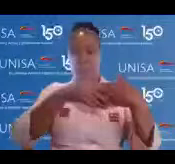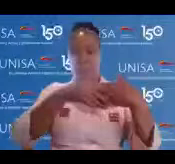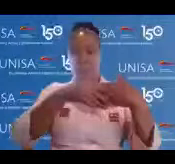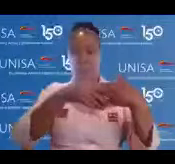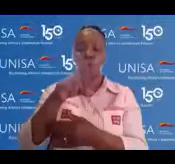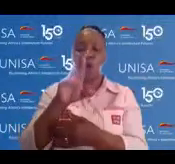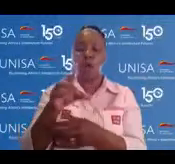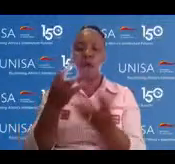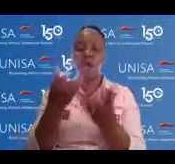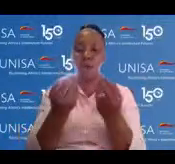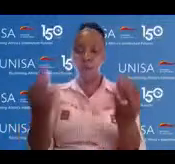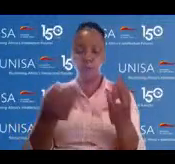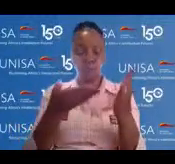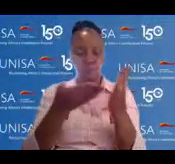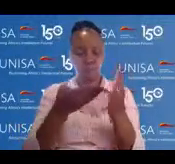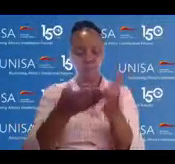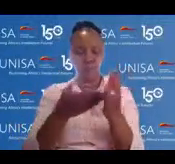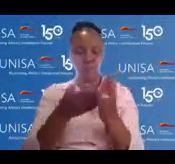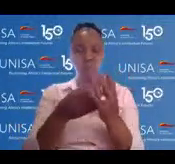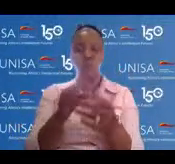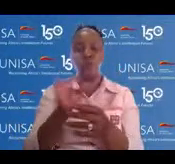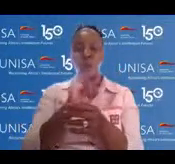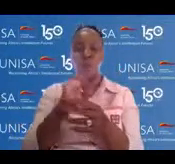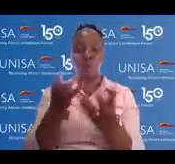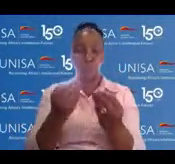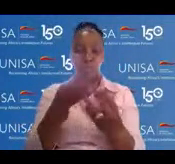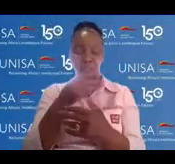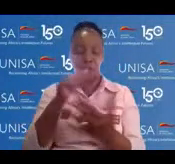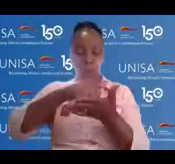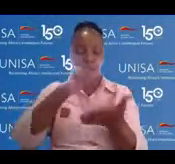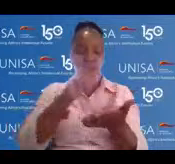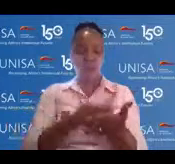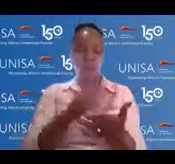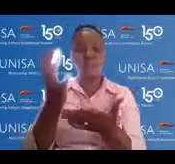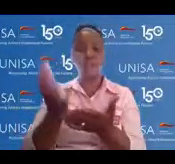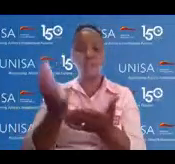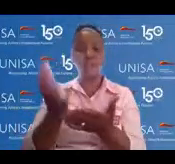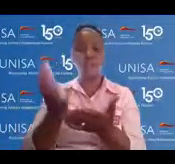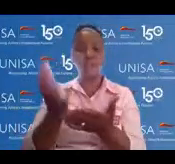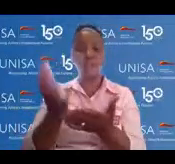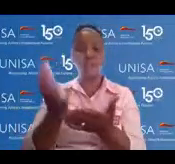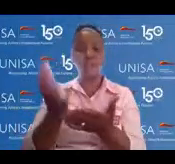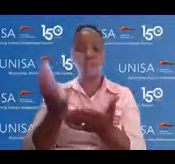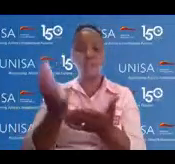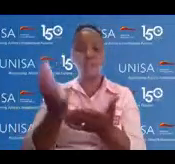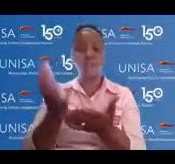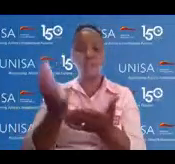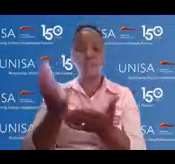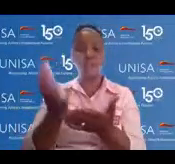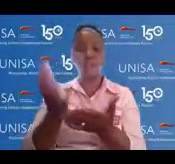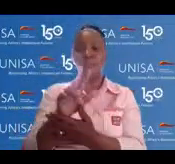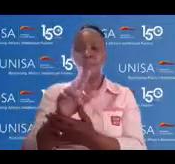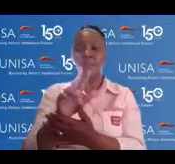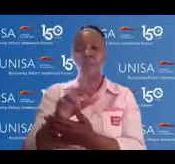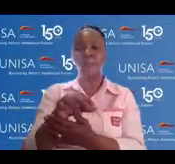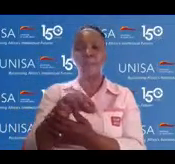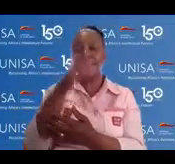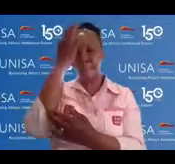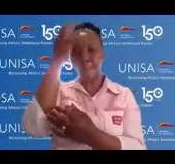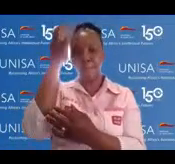scan that QR code on the app, that will take you through an 8-minute simulation of exactly